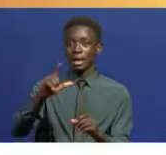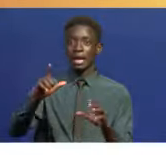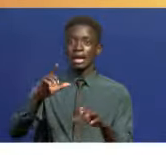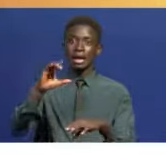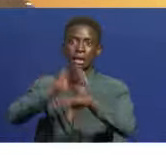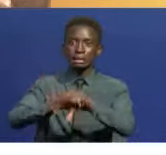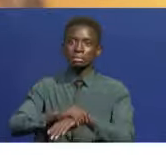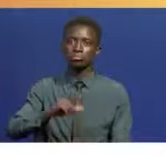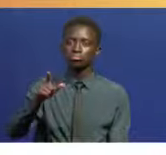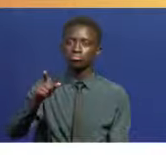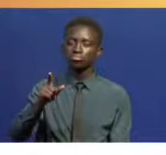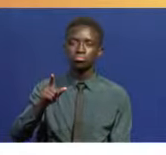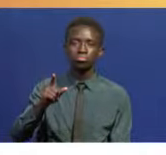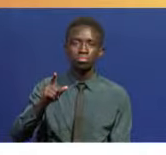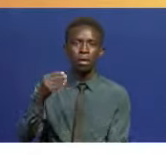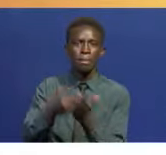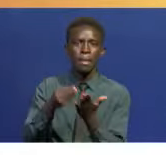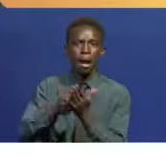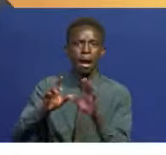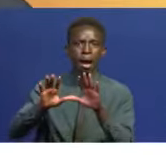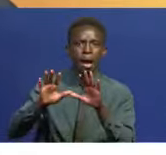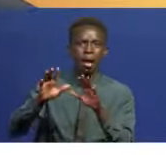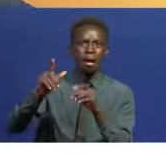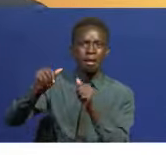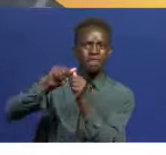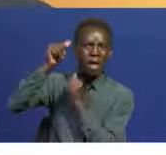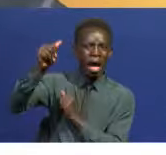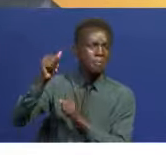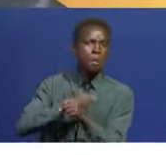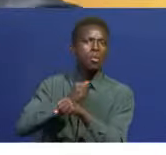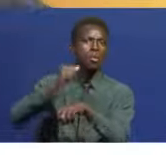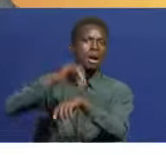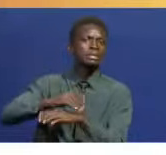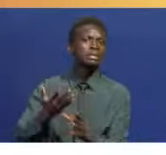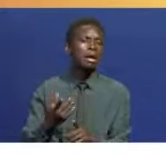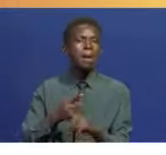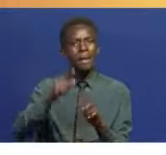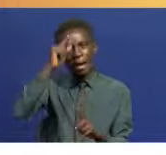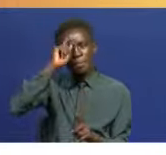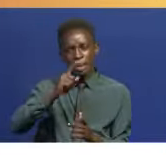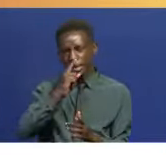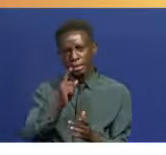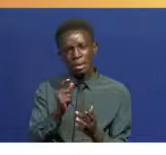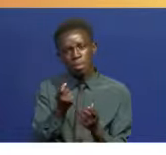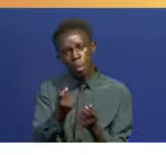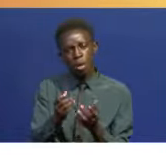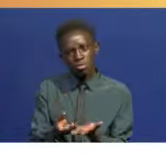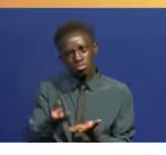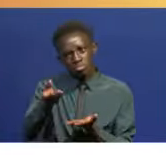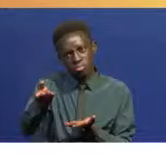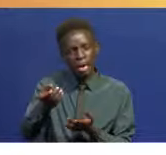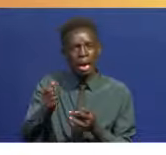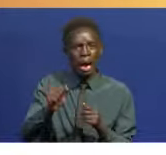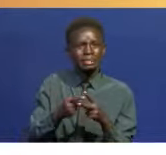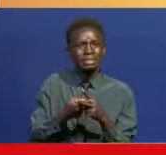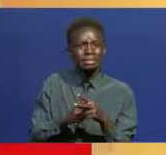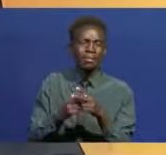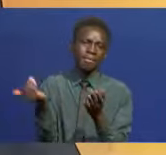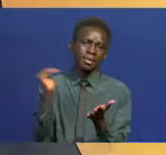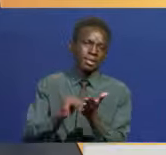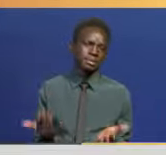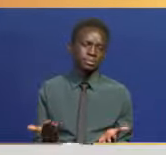firms some money, so that at least we can be restarted because of these timelines, within